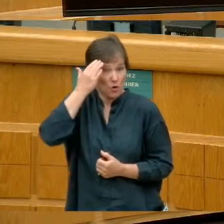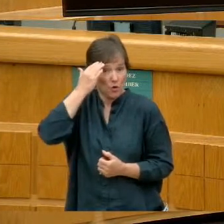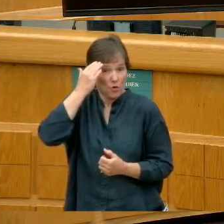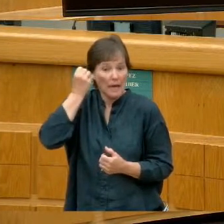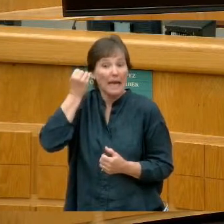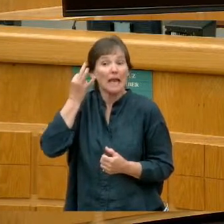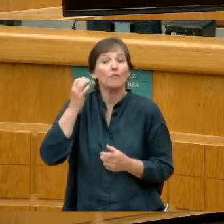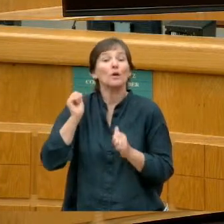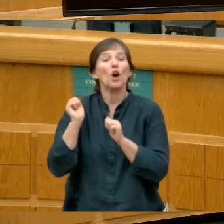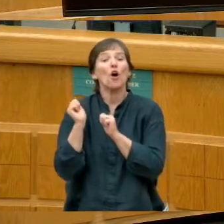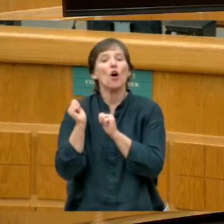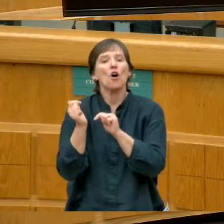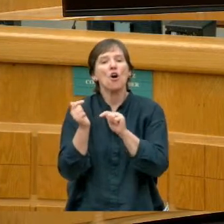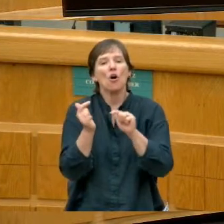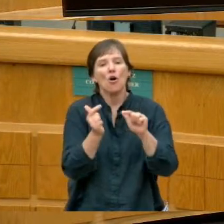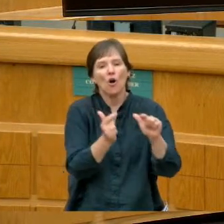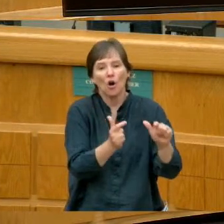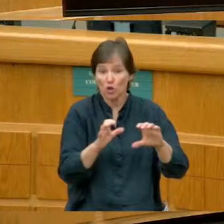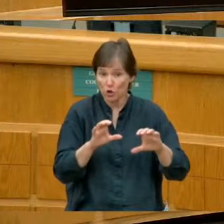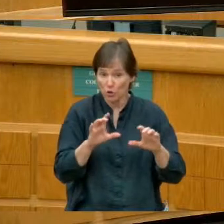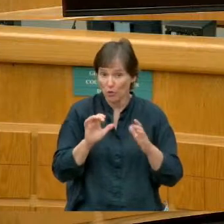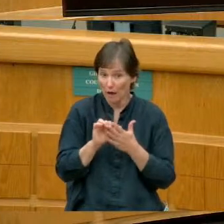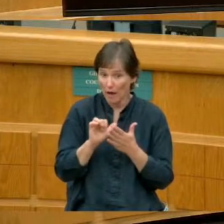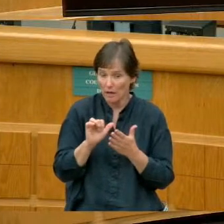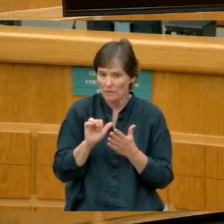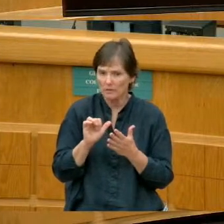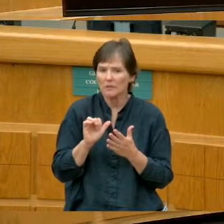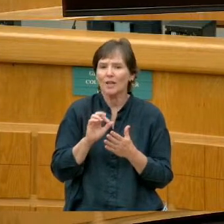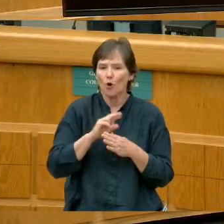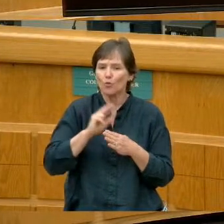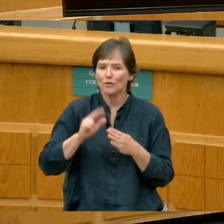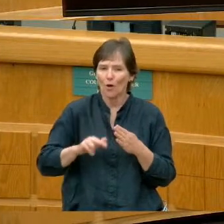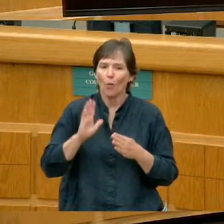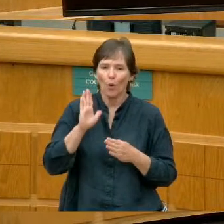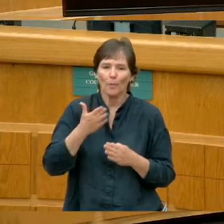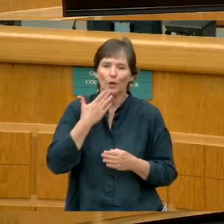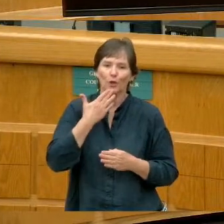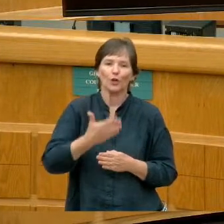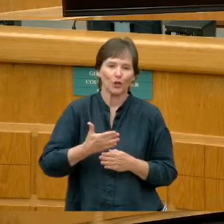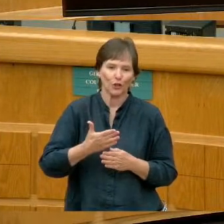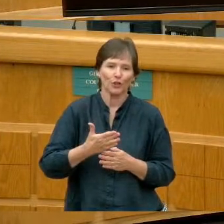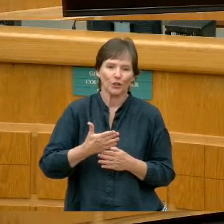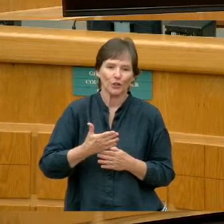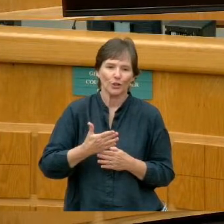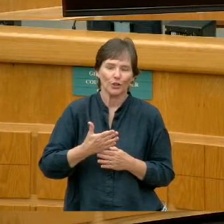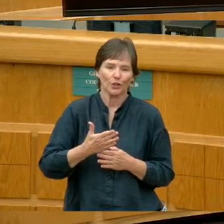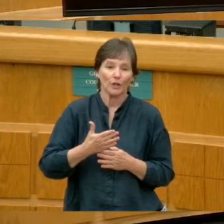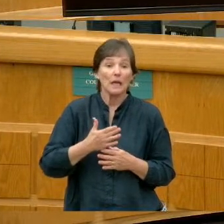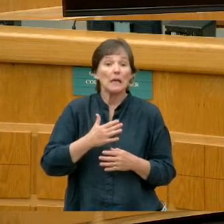simultaneously together, the result will be good. And if we don't,